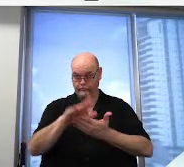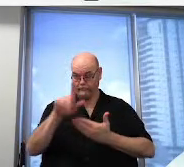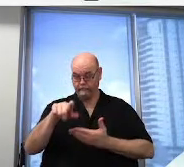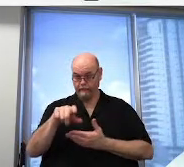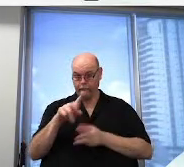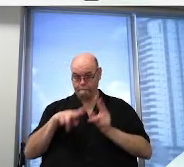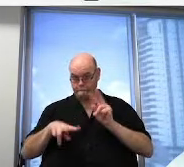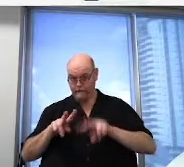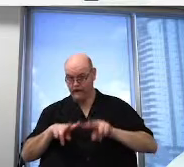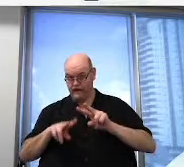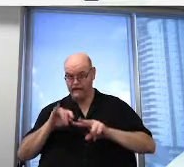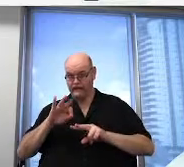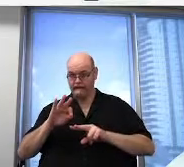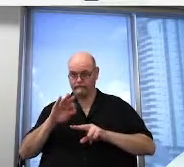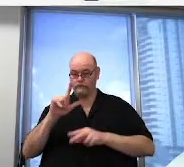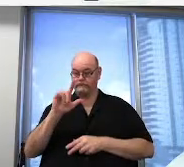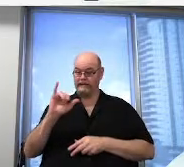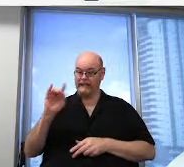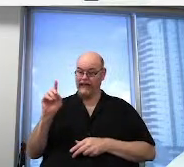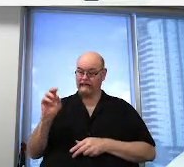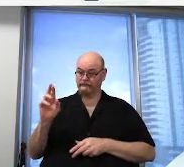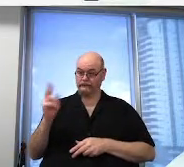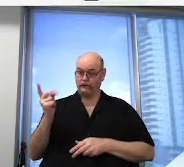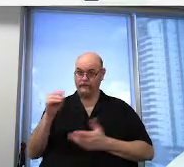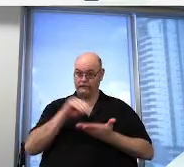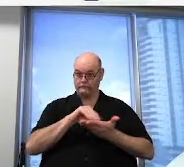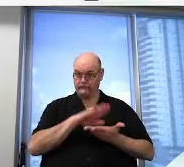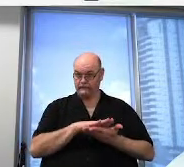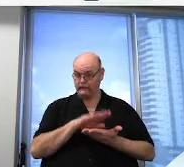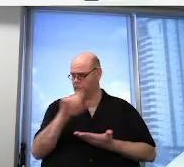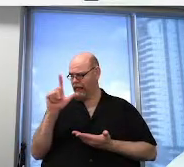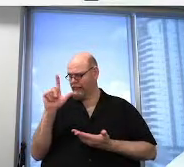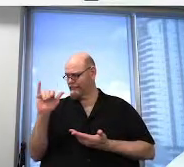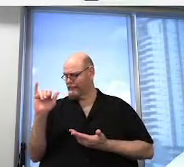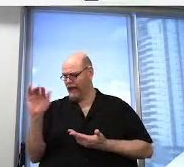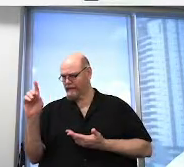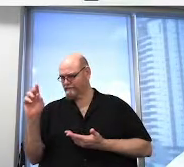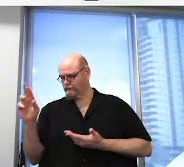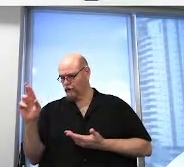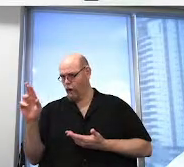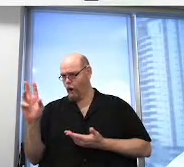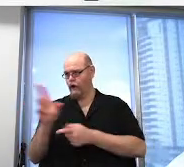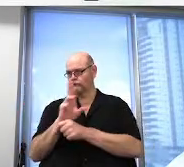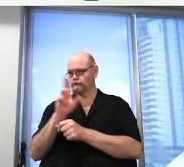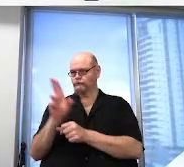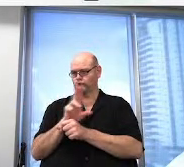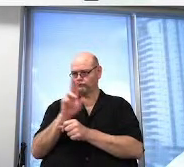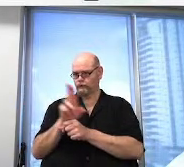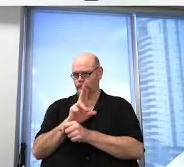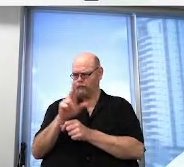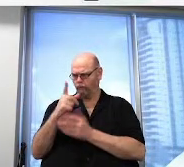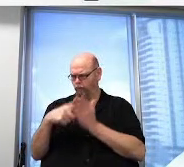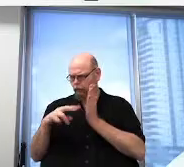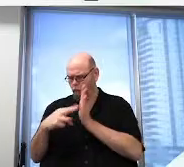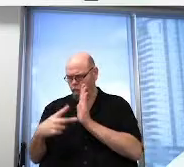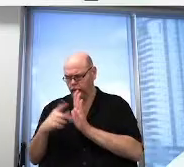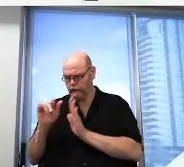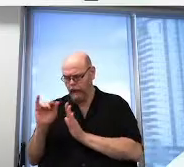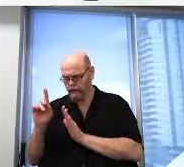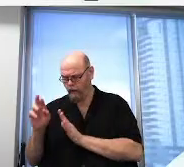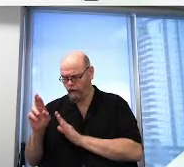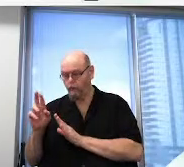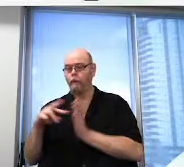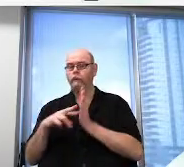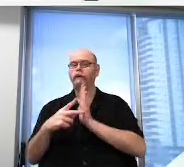monitor, if you're utilizing LiDAR, you can input that data. Using what? LiDAR, so that's utilizing. What is that,